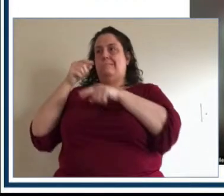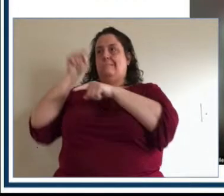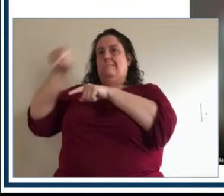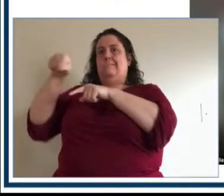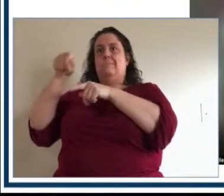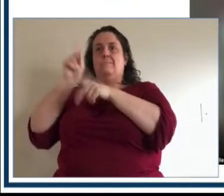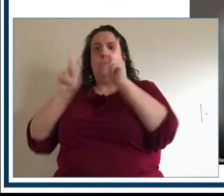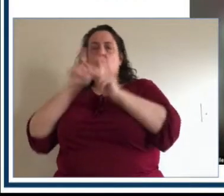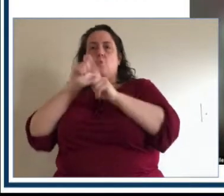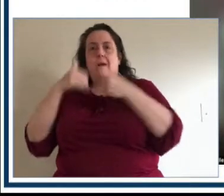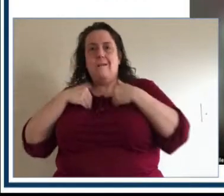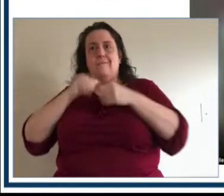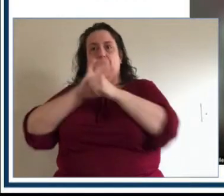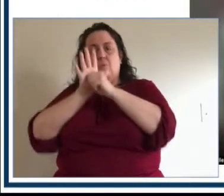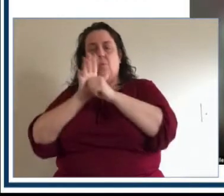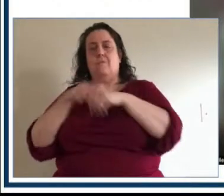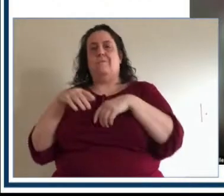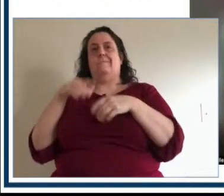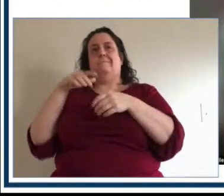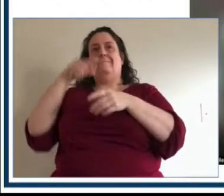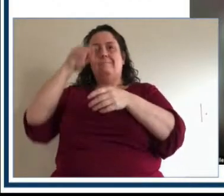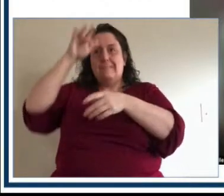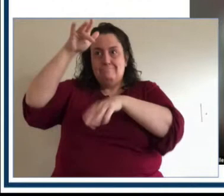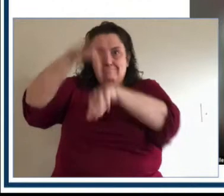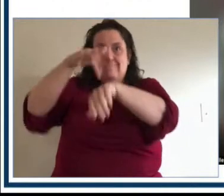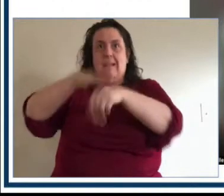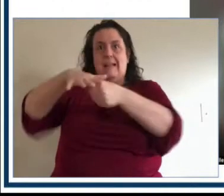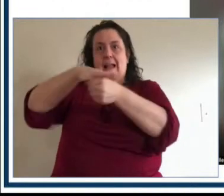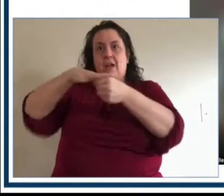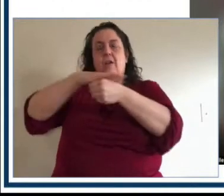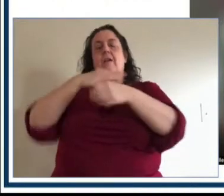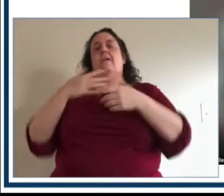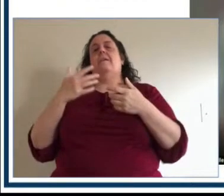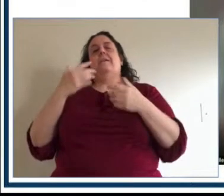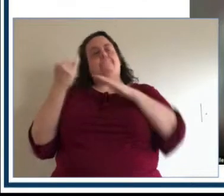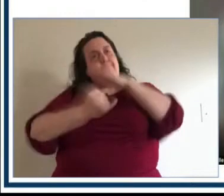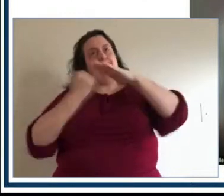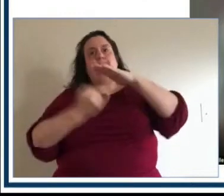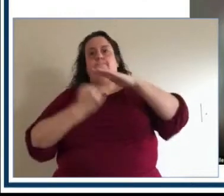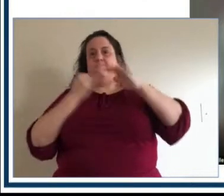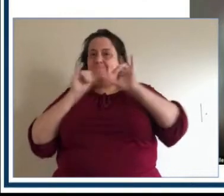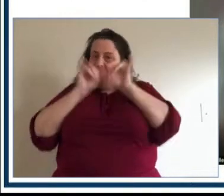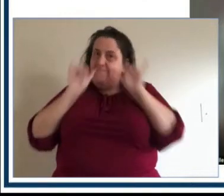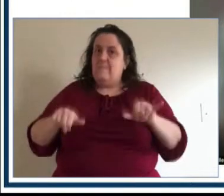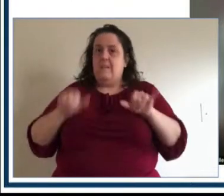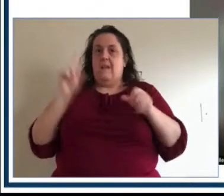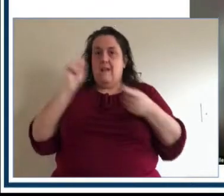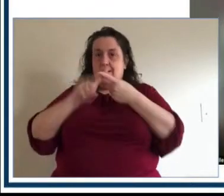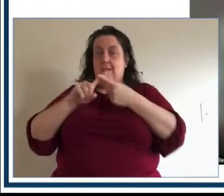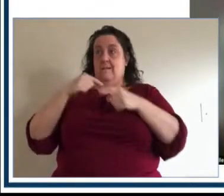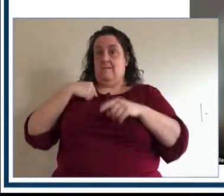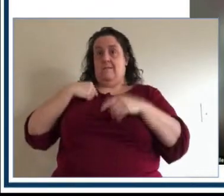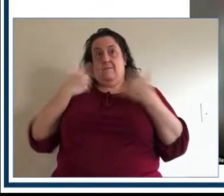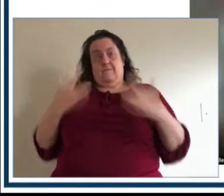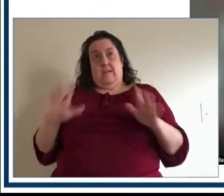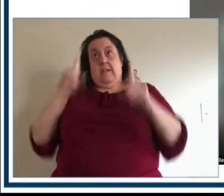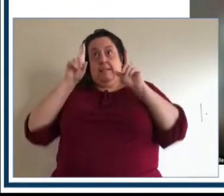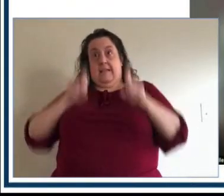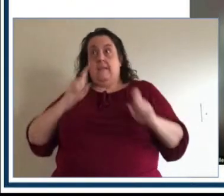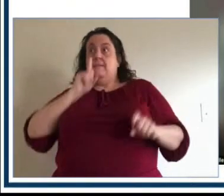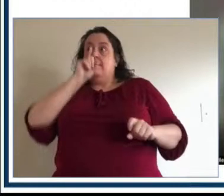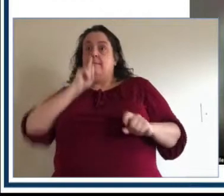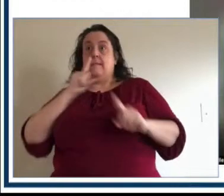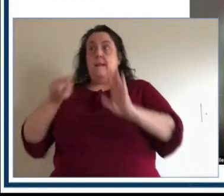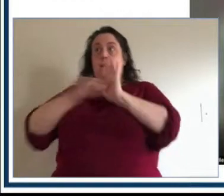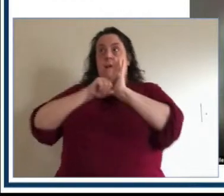public health direction. You can't stop isolating until you've got your negative test result or you've been told by public health that you're